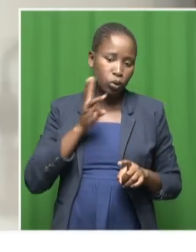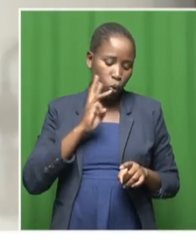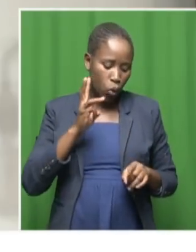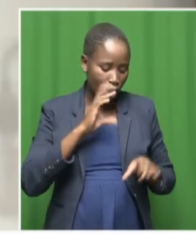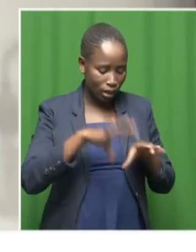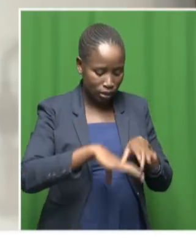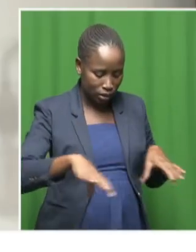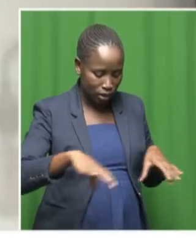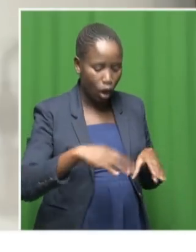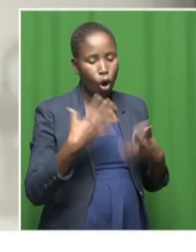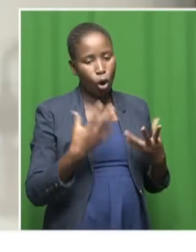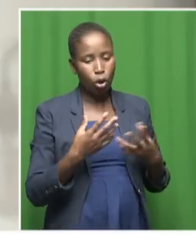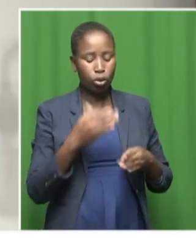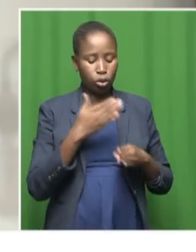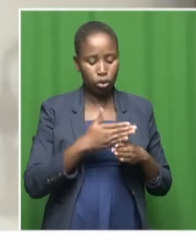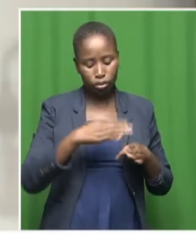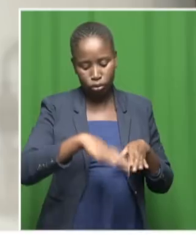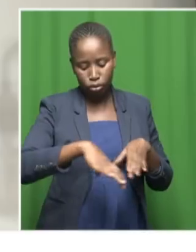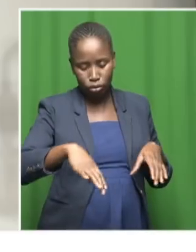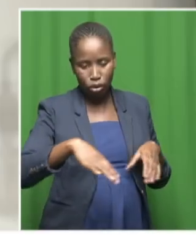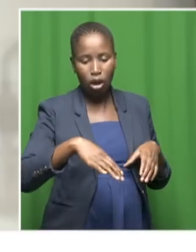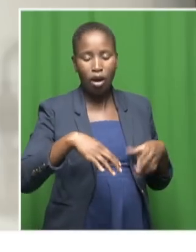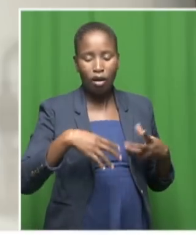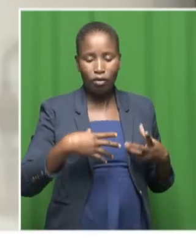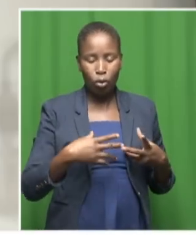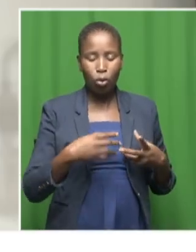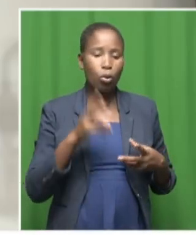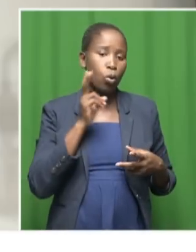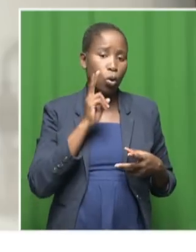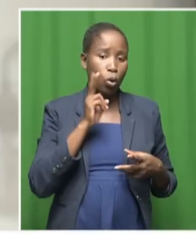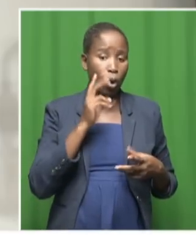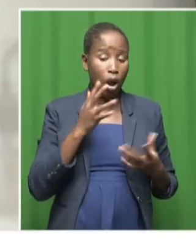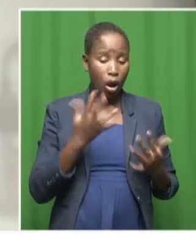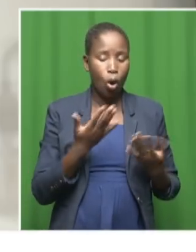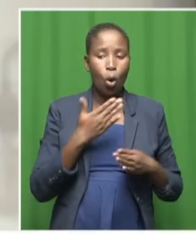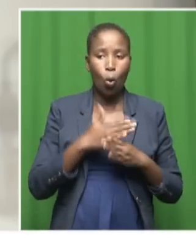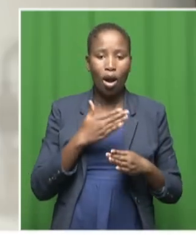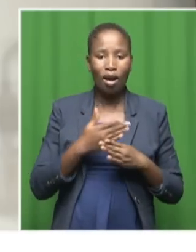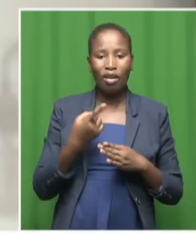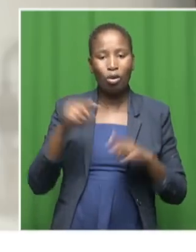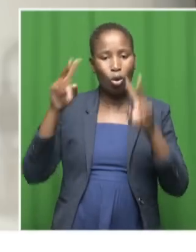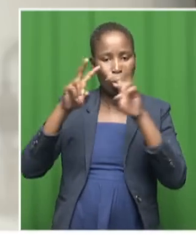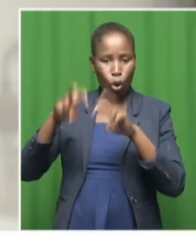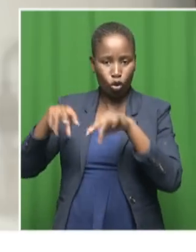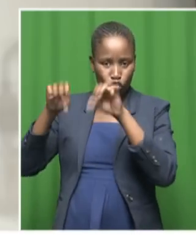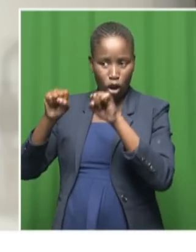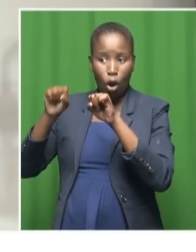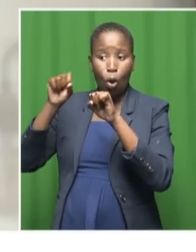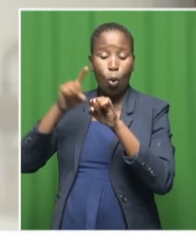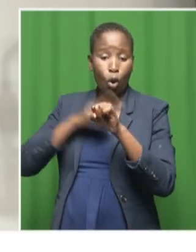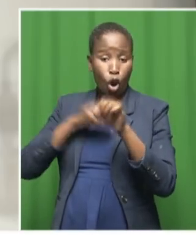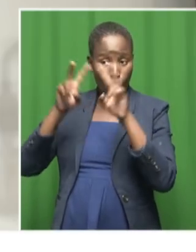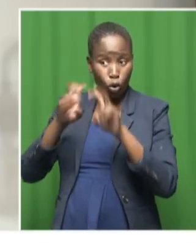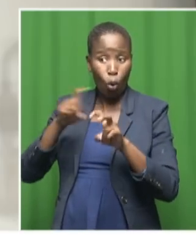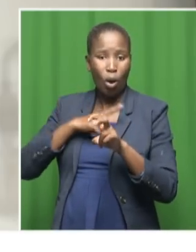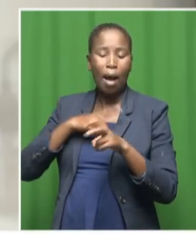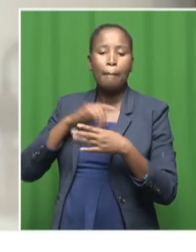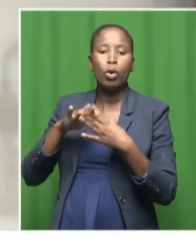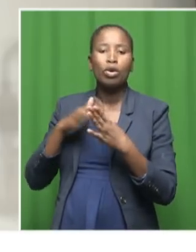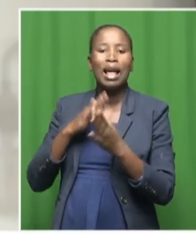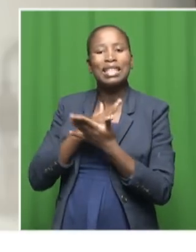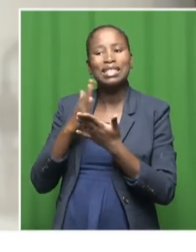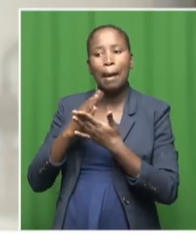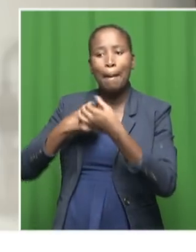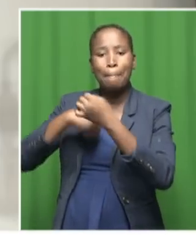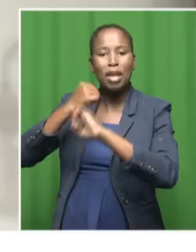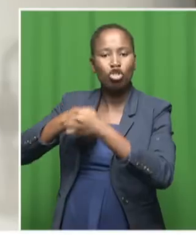immense strain from load shedding because certain machinery is just simply not designed to be turned on